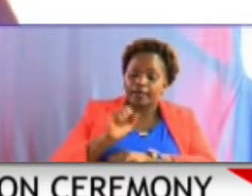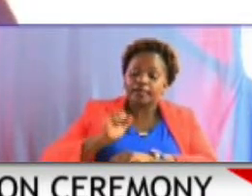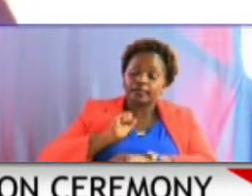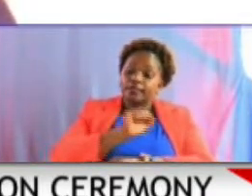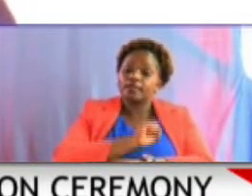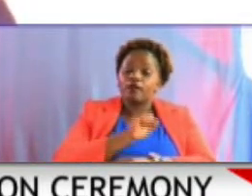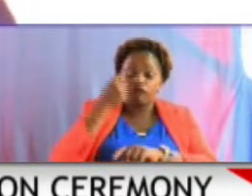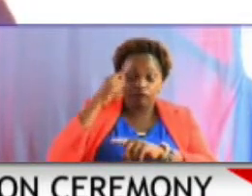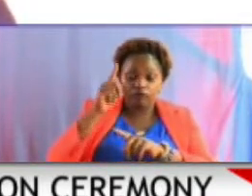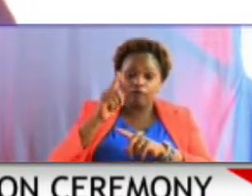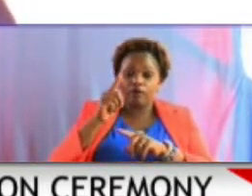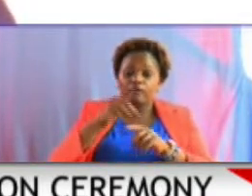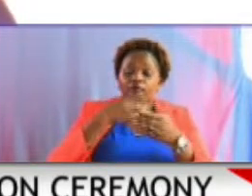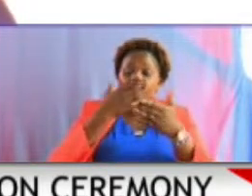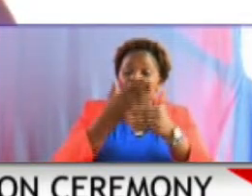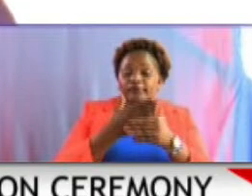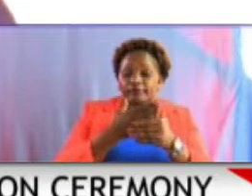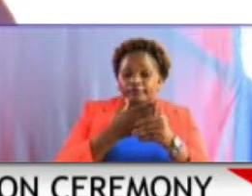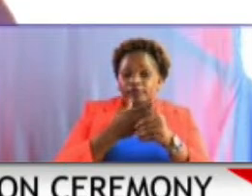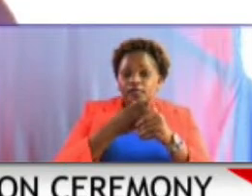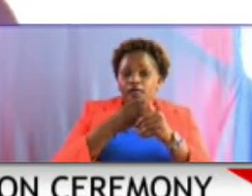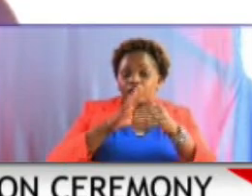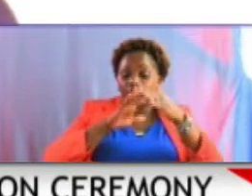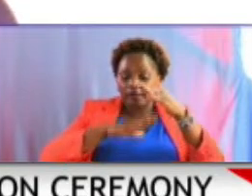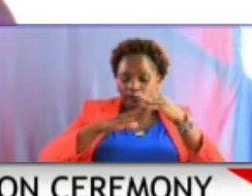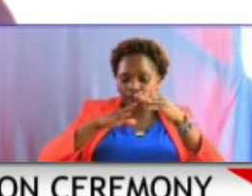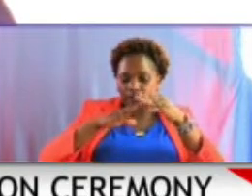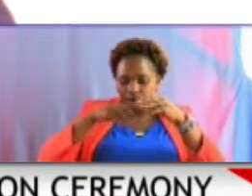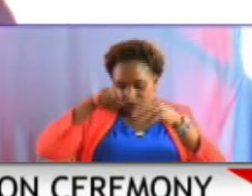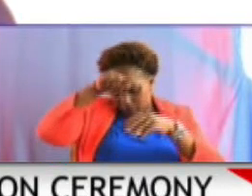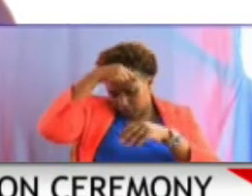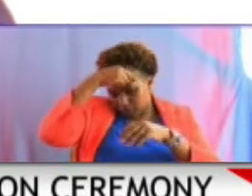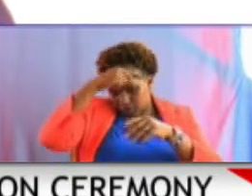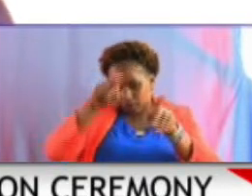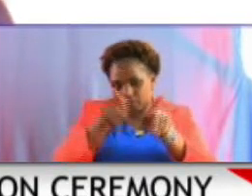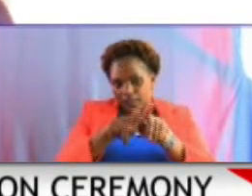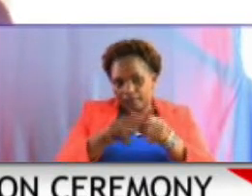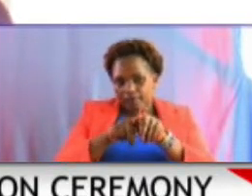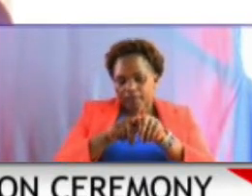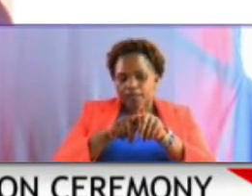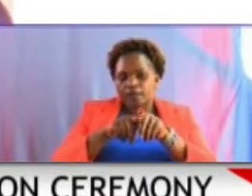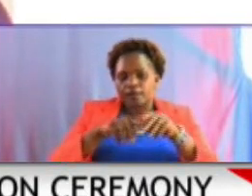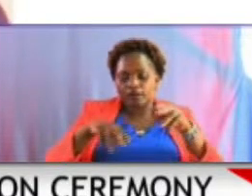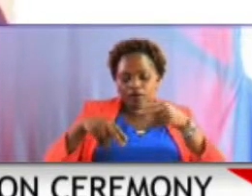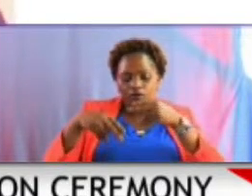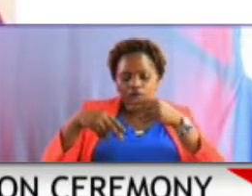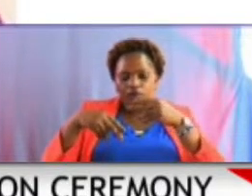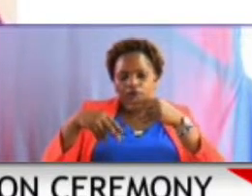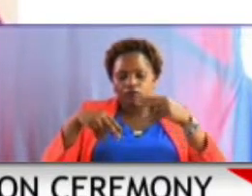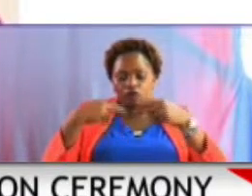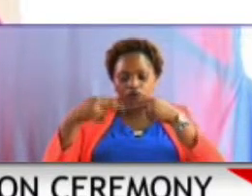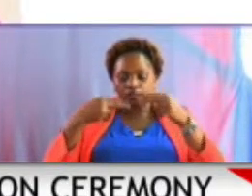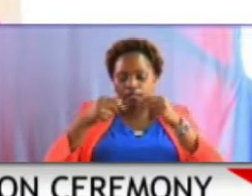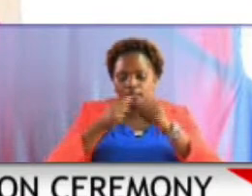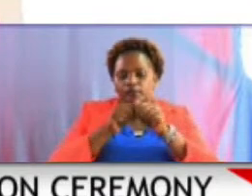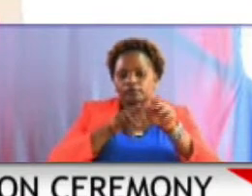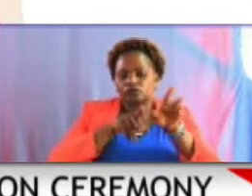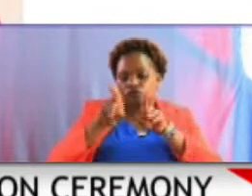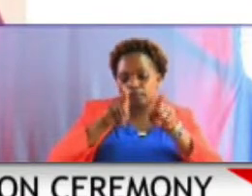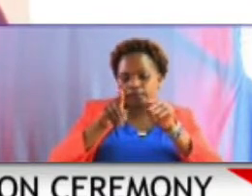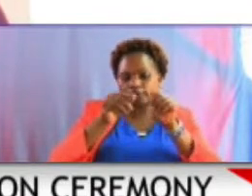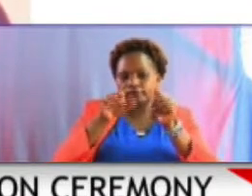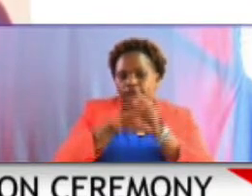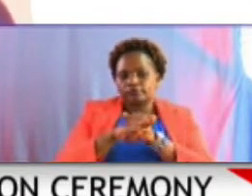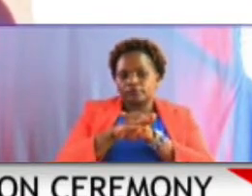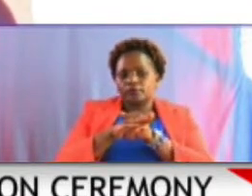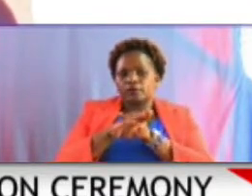the conferment of undergraduate degrees in the School of Hospitality and Tourism Management. Bachelor